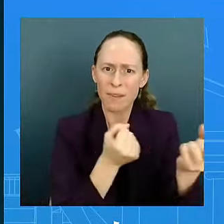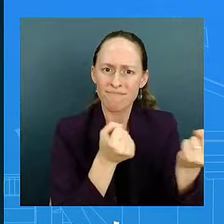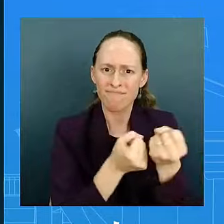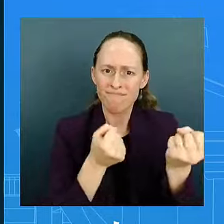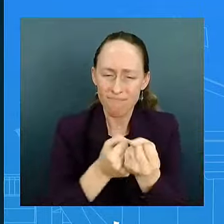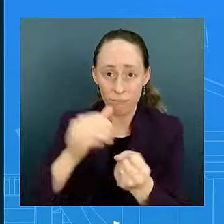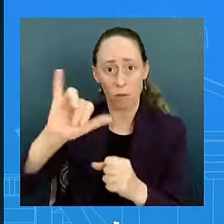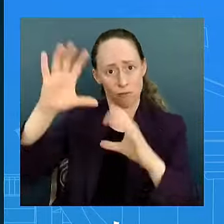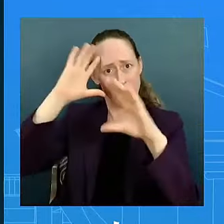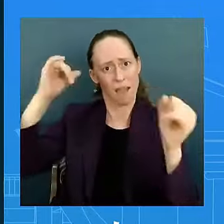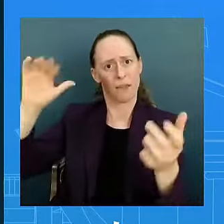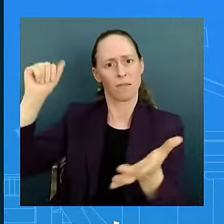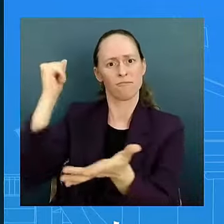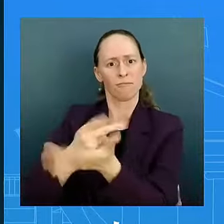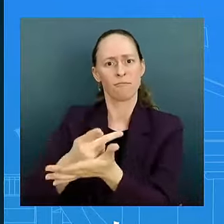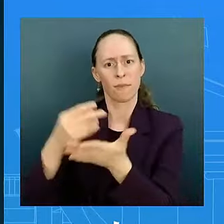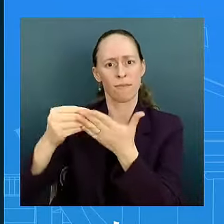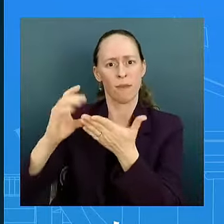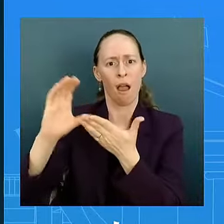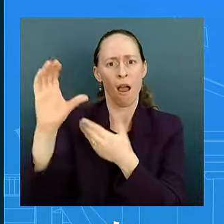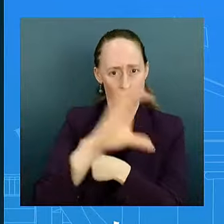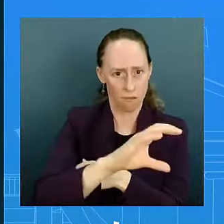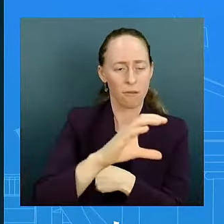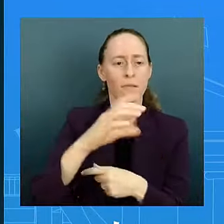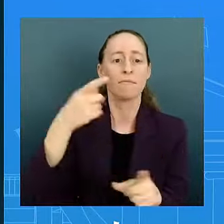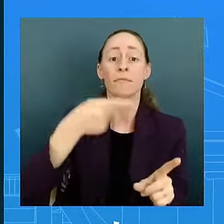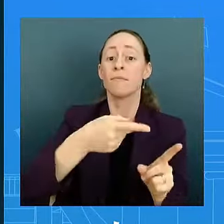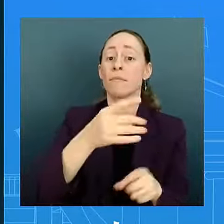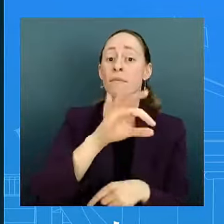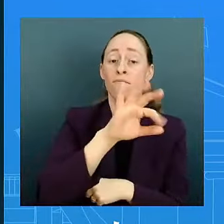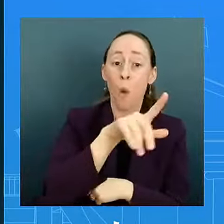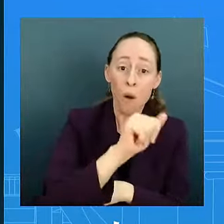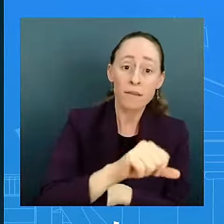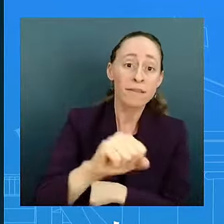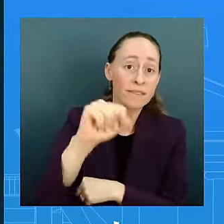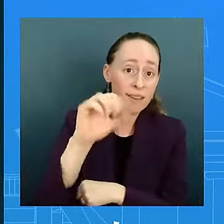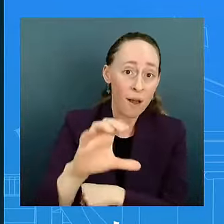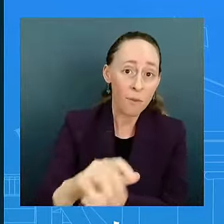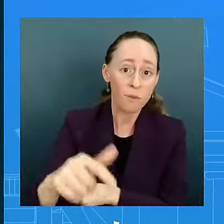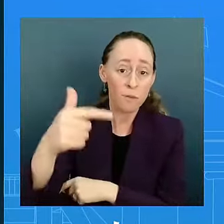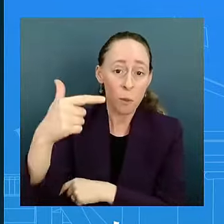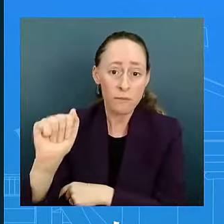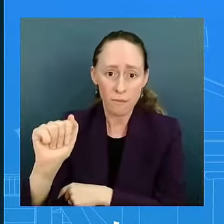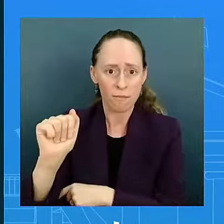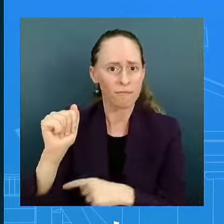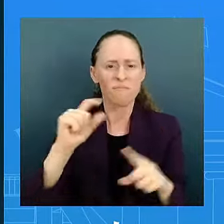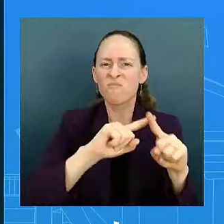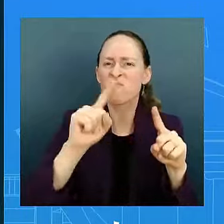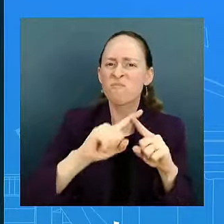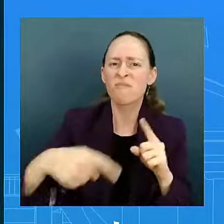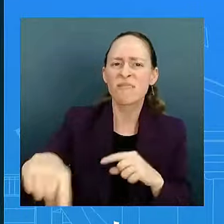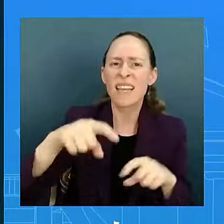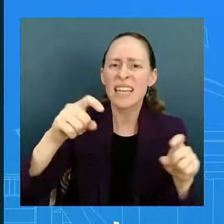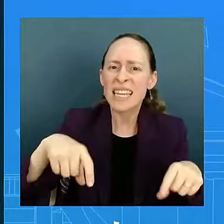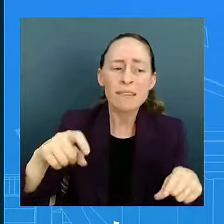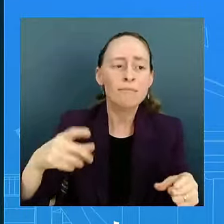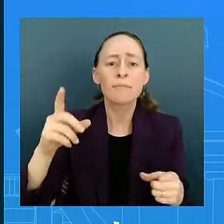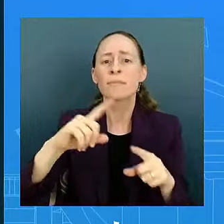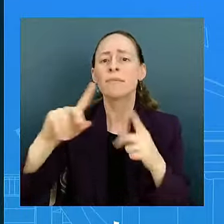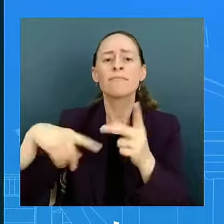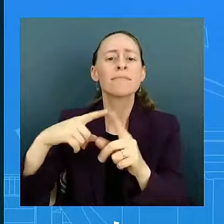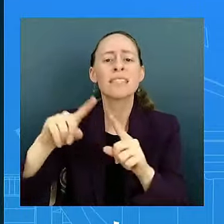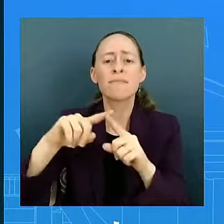which will unlock additional federal resources. This storm isn't over yet, so we urge everyone in its path to remain